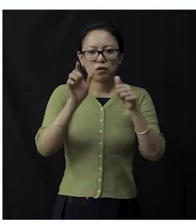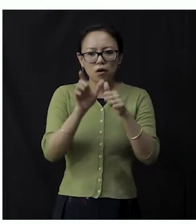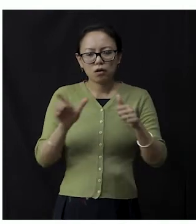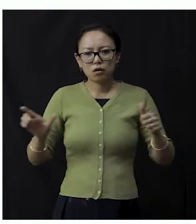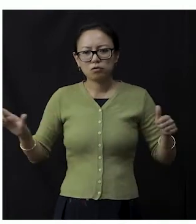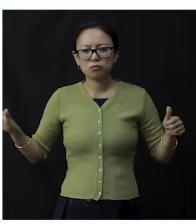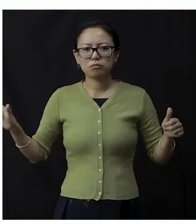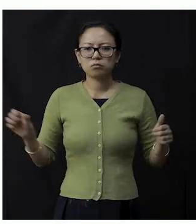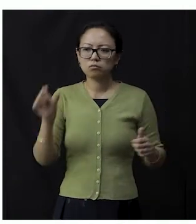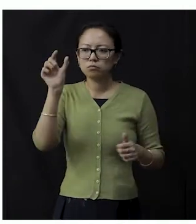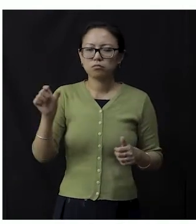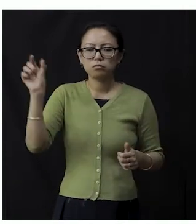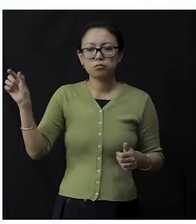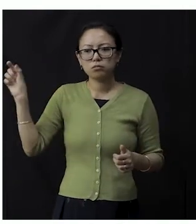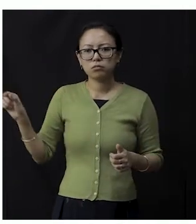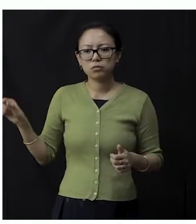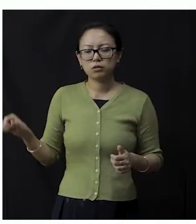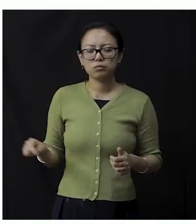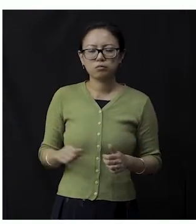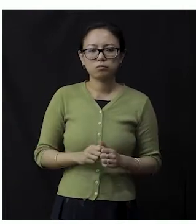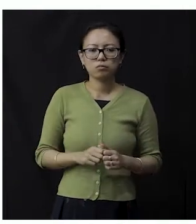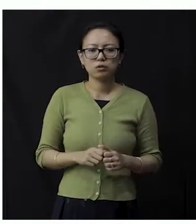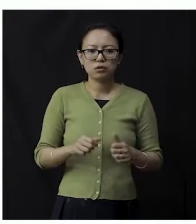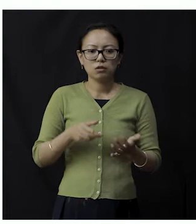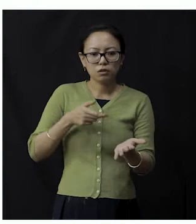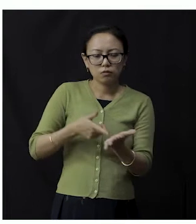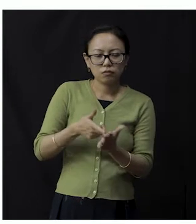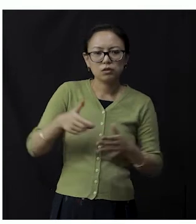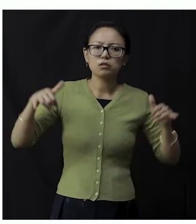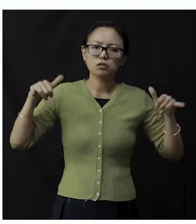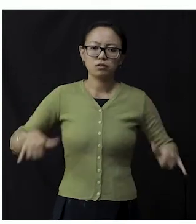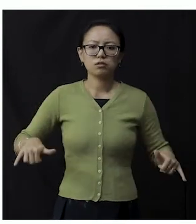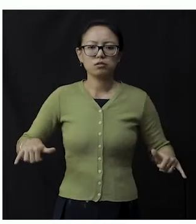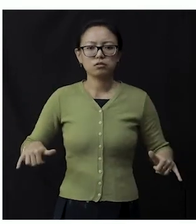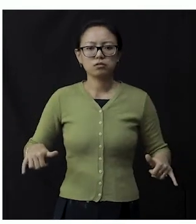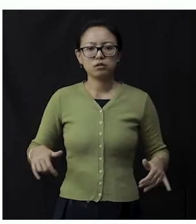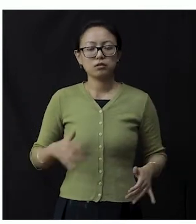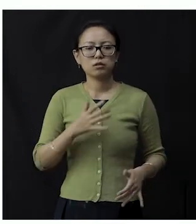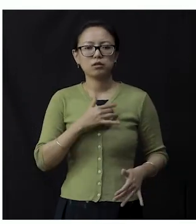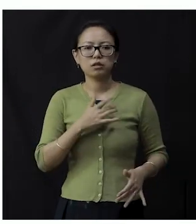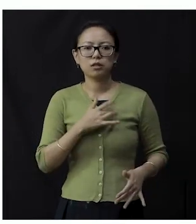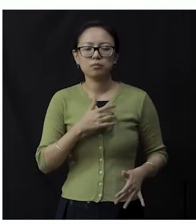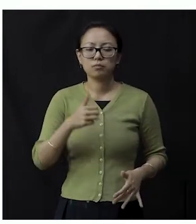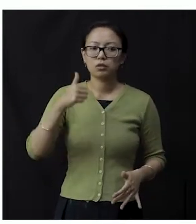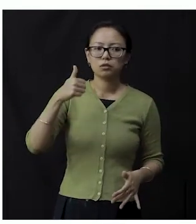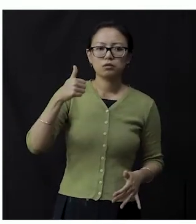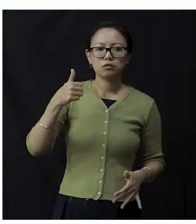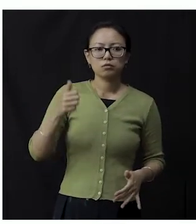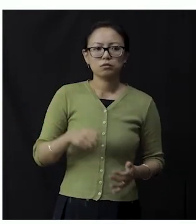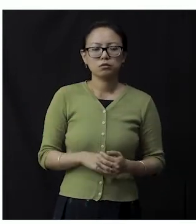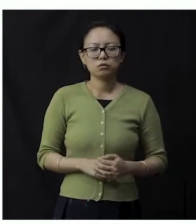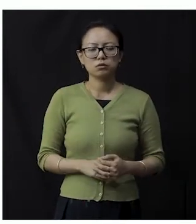the village were very courteous and well behaved. Courteous is when somebody is not rude and they are